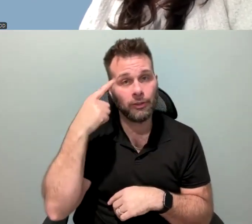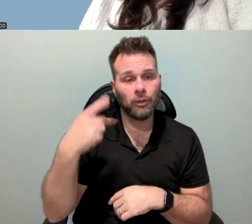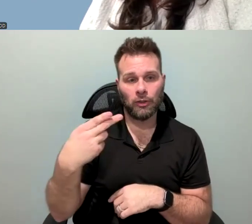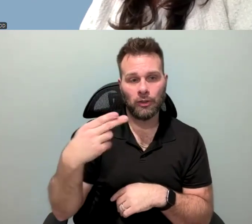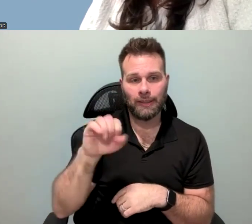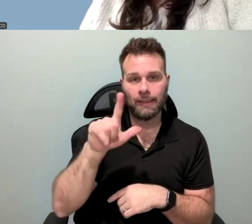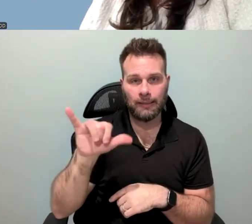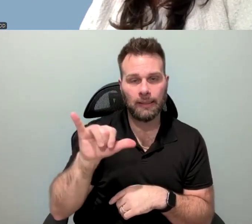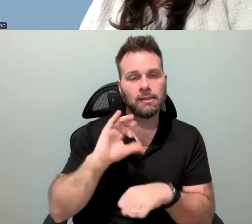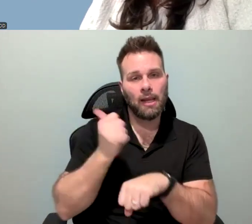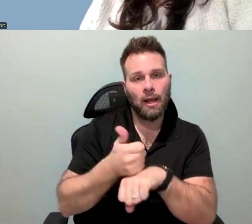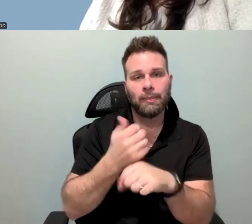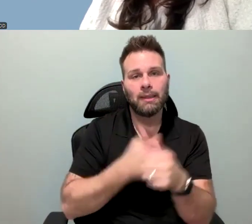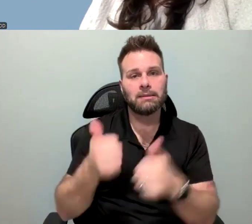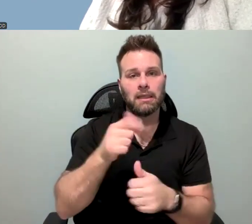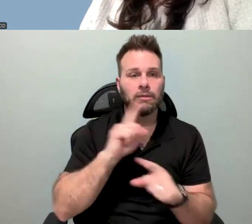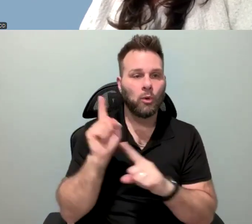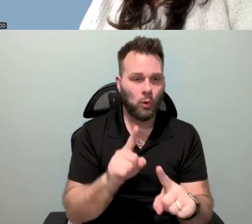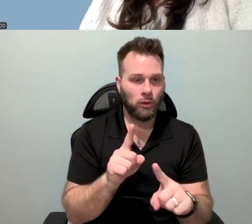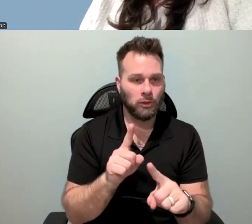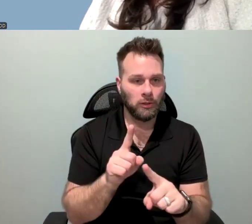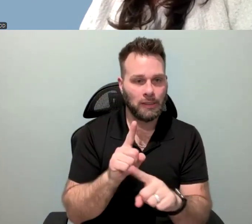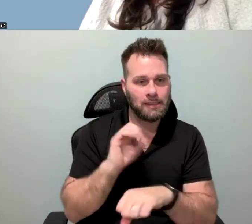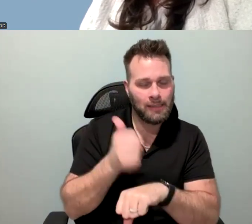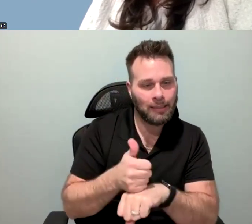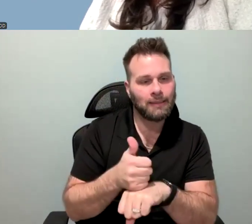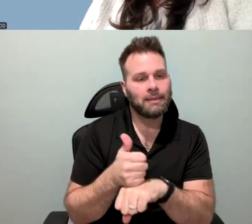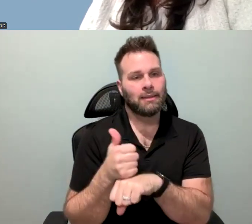order establishing the Digital Accessibility and Equity